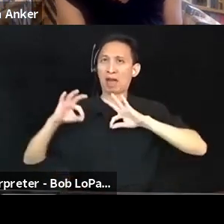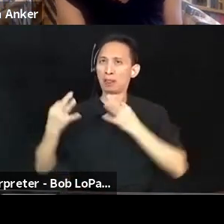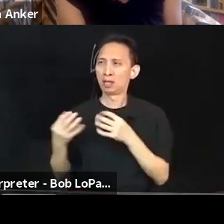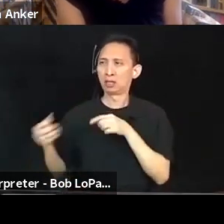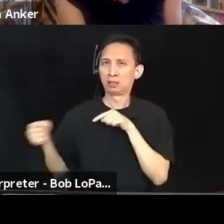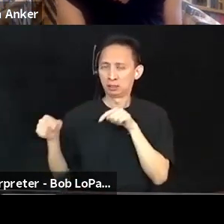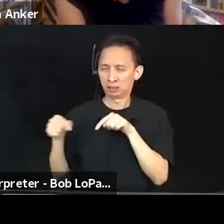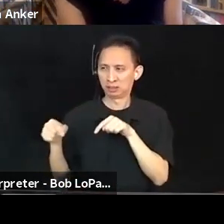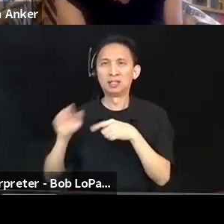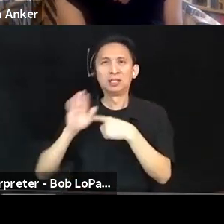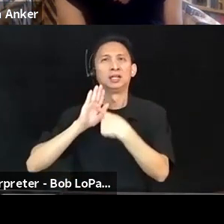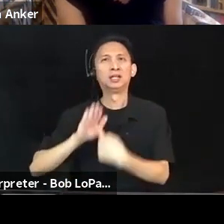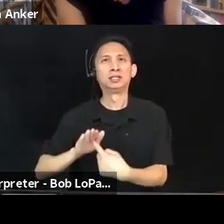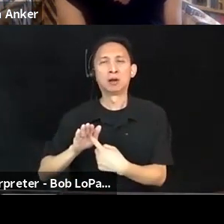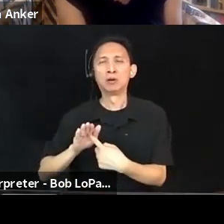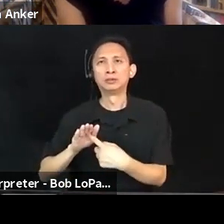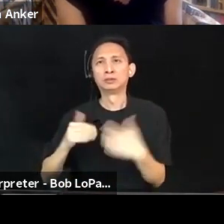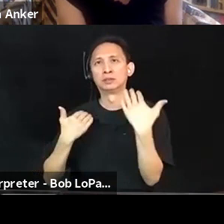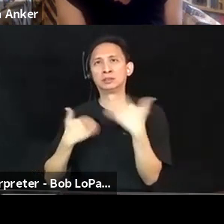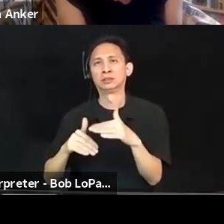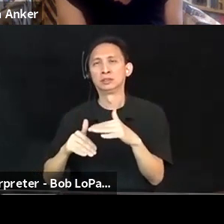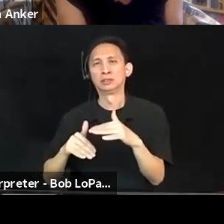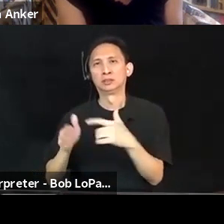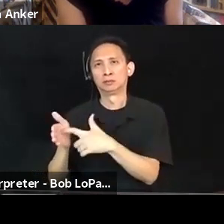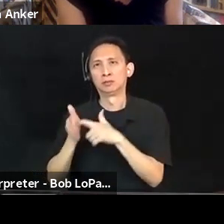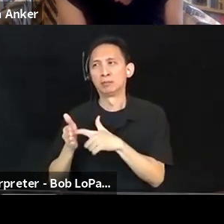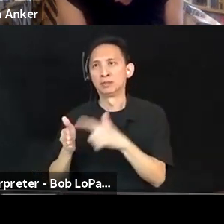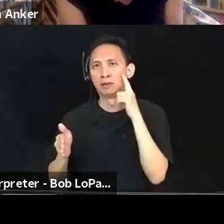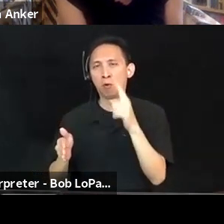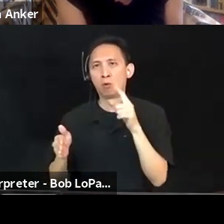the strictures of a civil war.